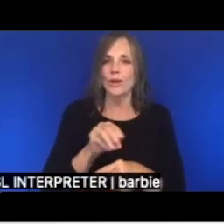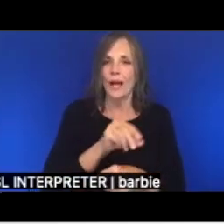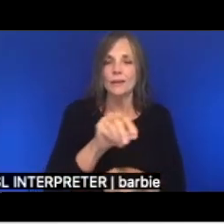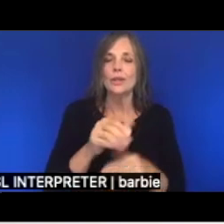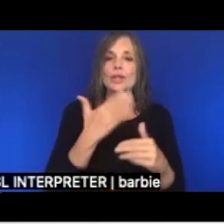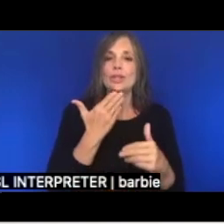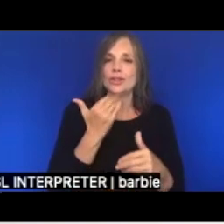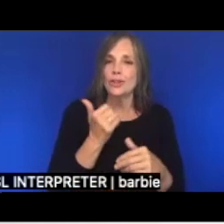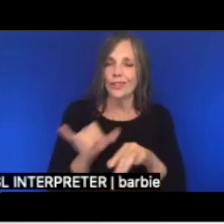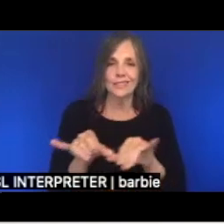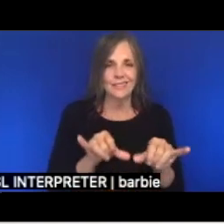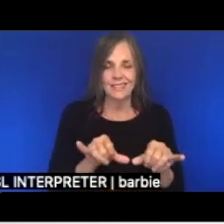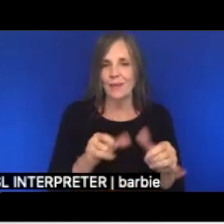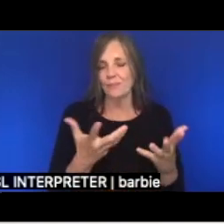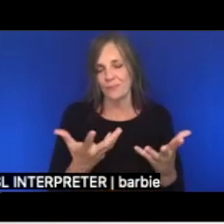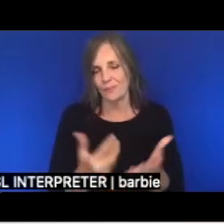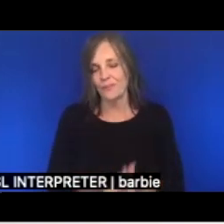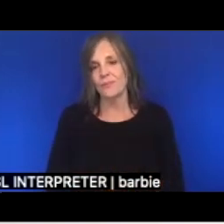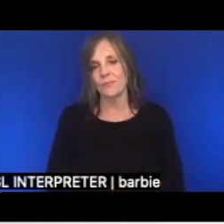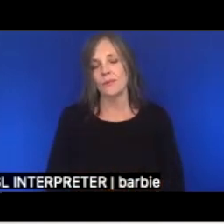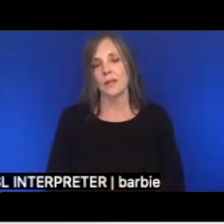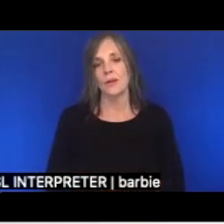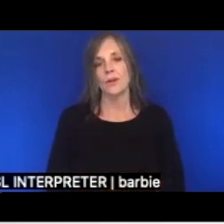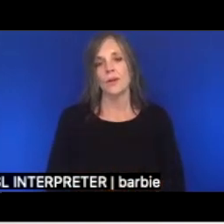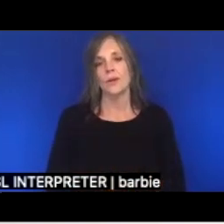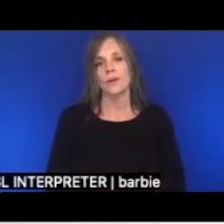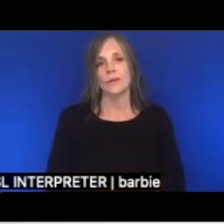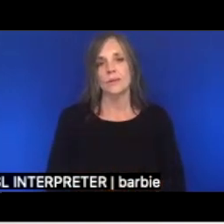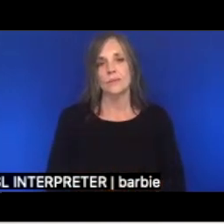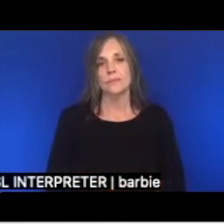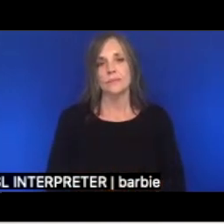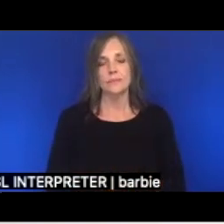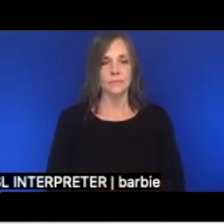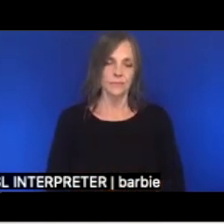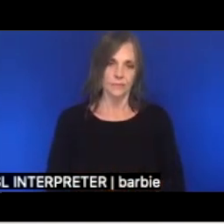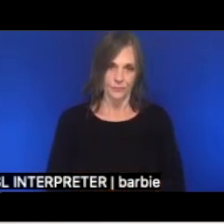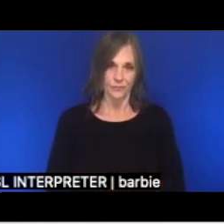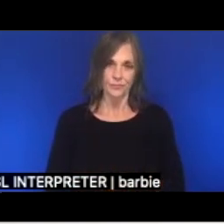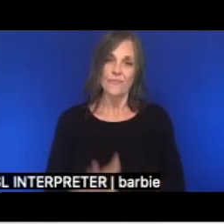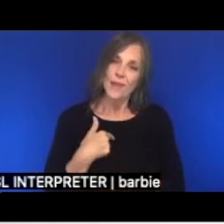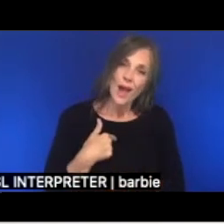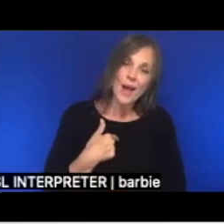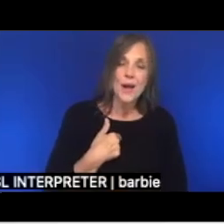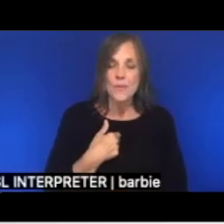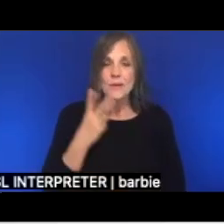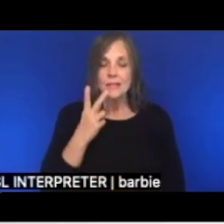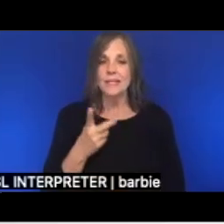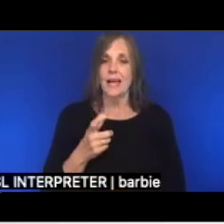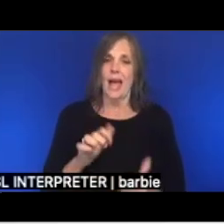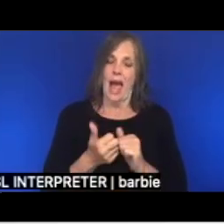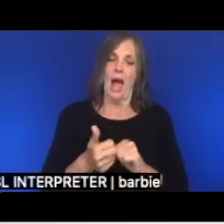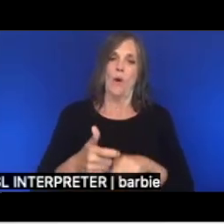this will stand the test of time, but I found that when the shelter in place, when the pandemic first started, Mm, Zoom